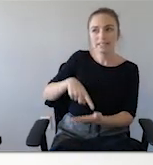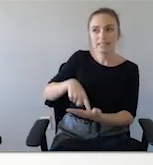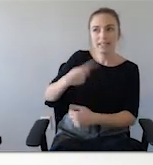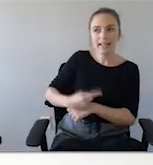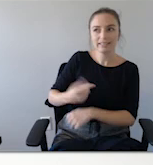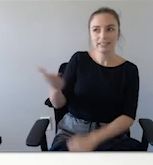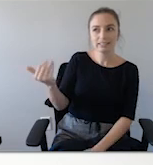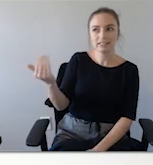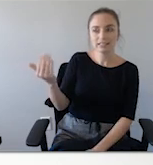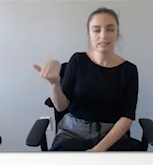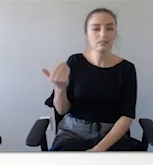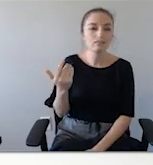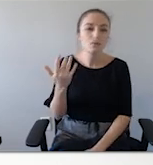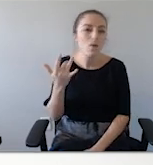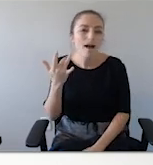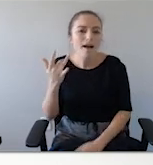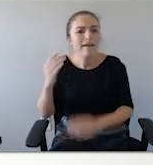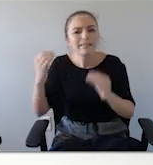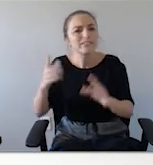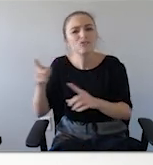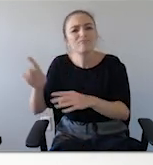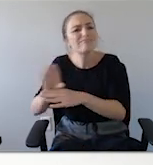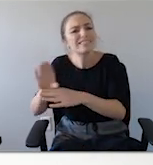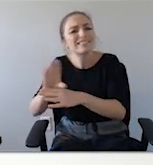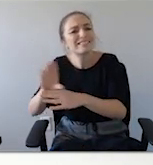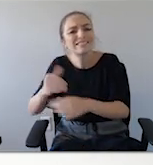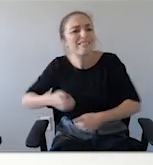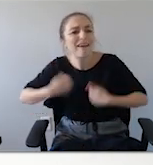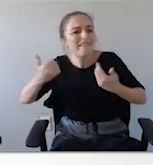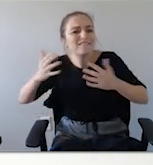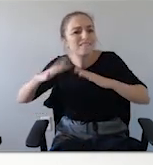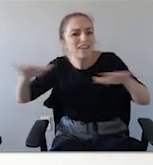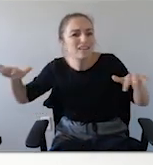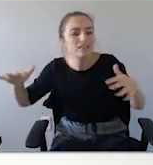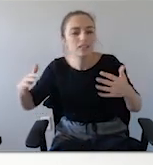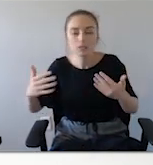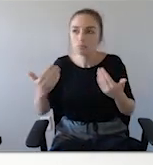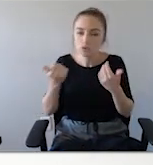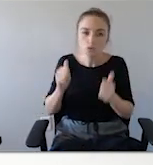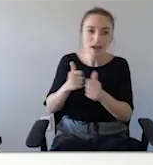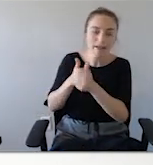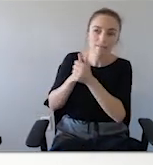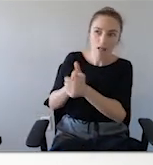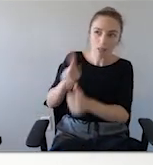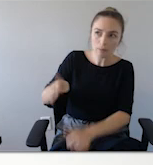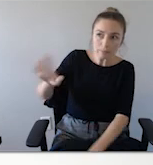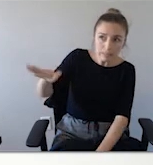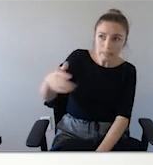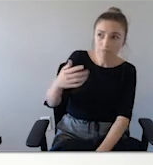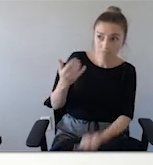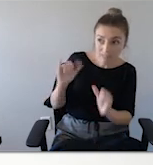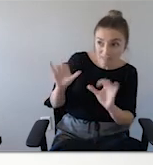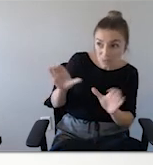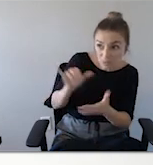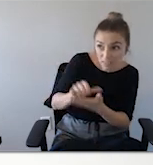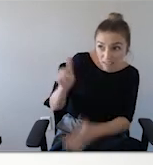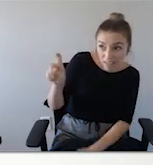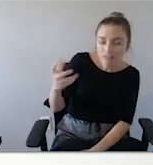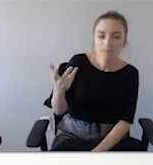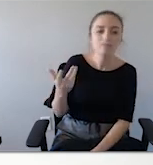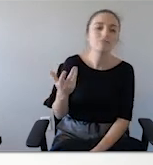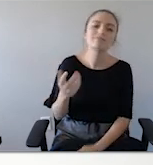know, especially if they're a teacher and they have kids. And like this mom teacher here, a lot of my